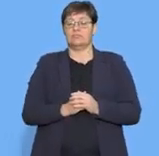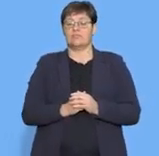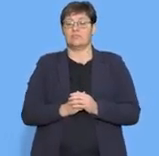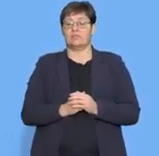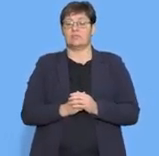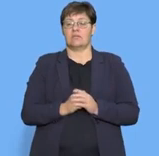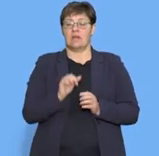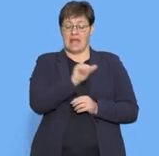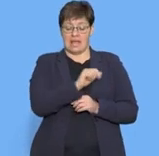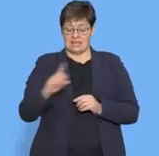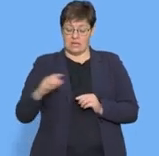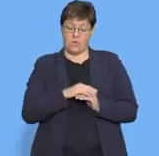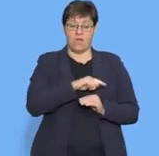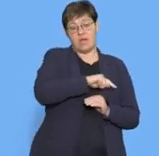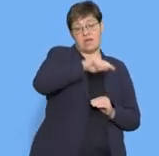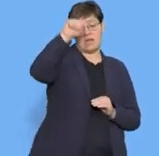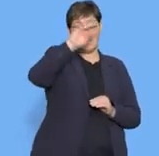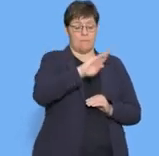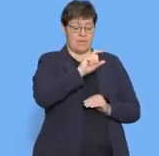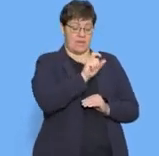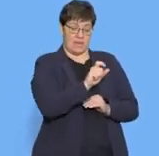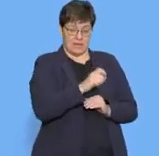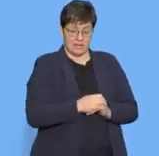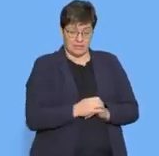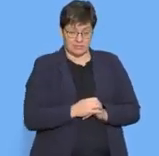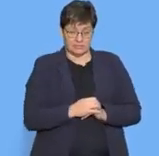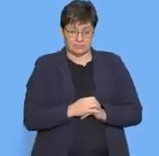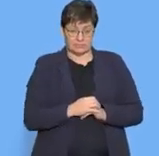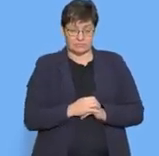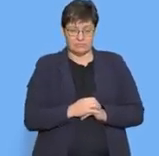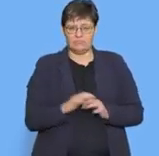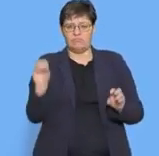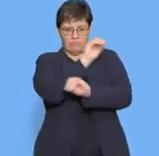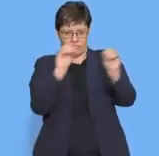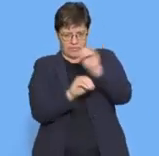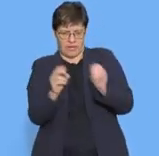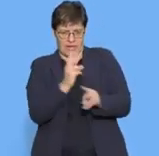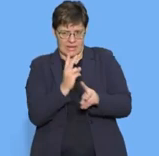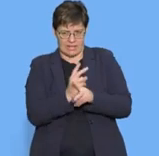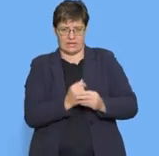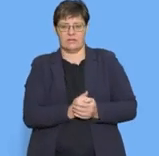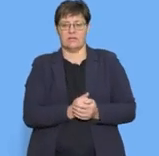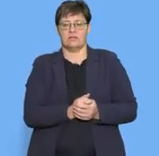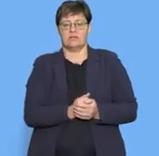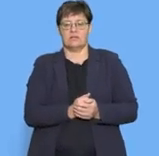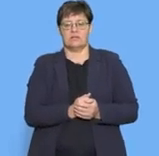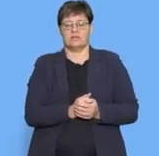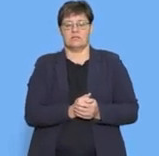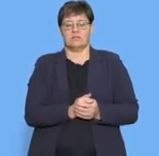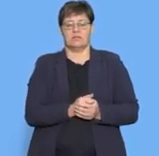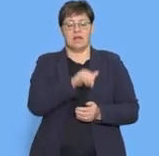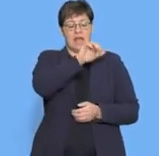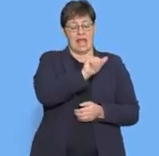AD, over my hypotenuse, which is B. Okay, now we're going to just rearrange this again, and we're going to